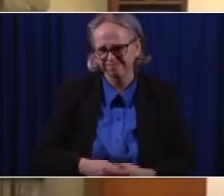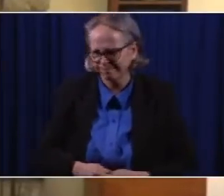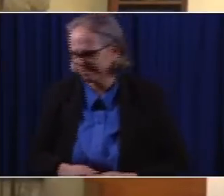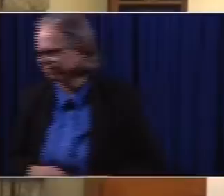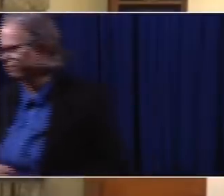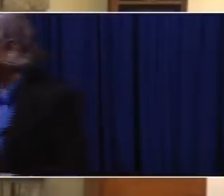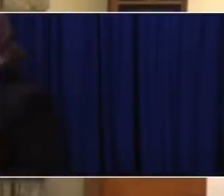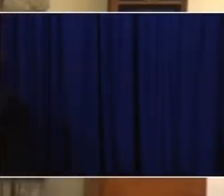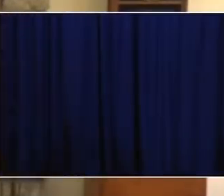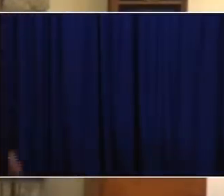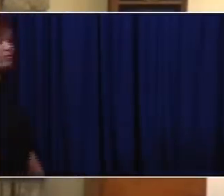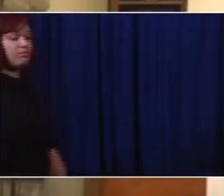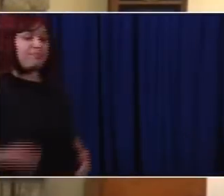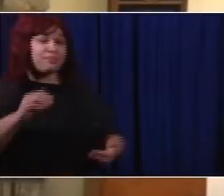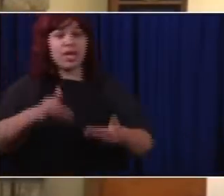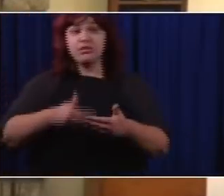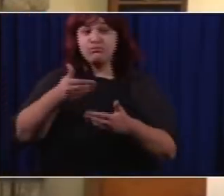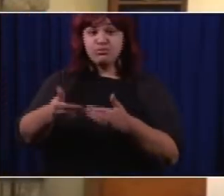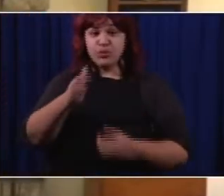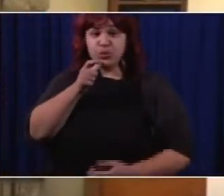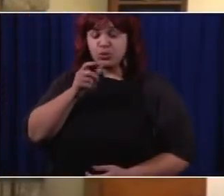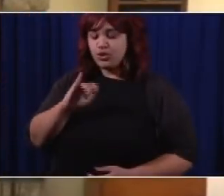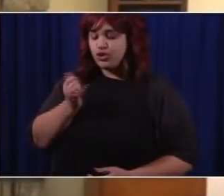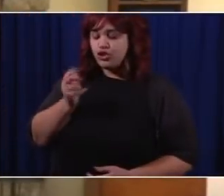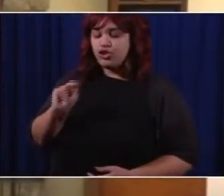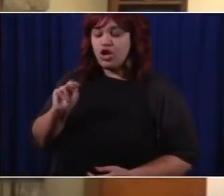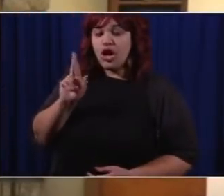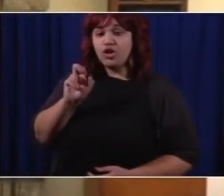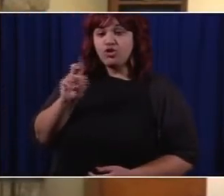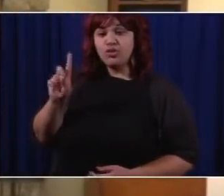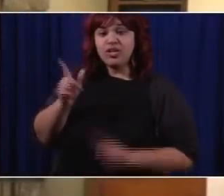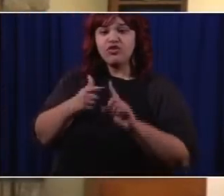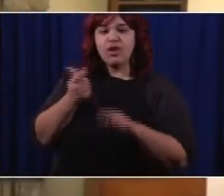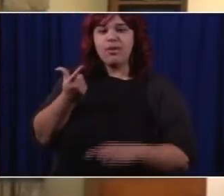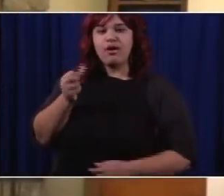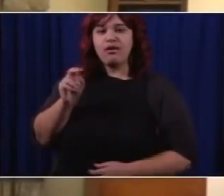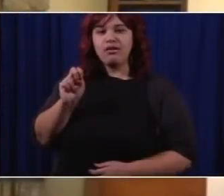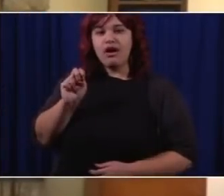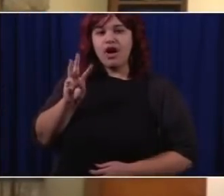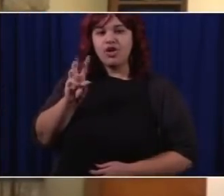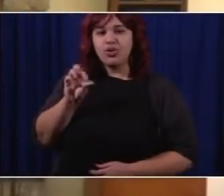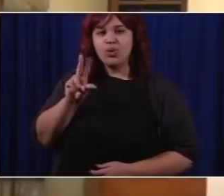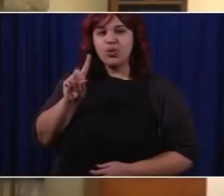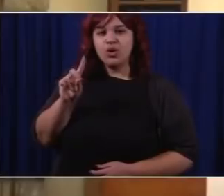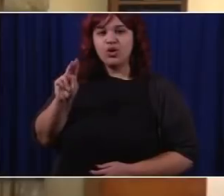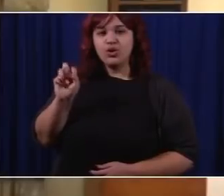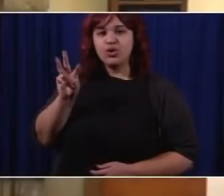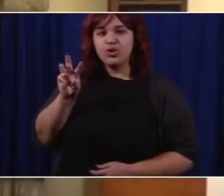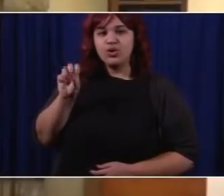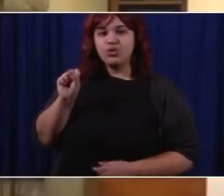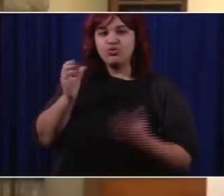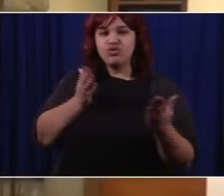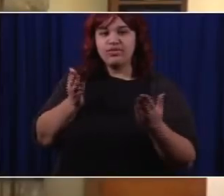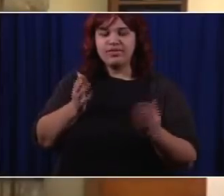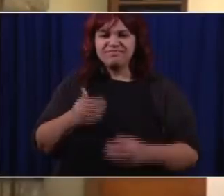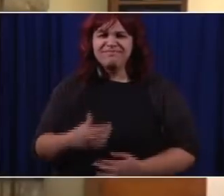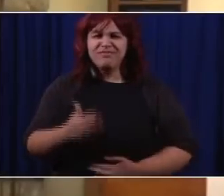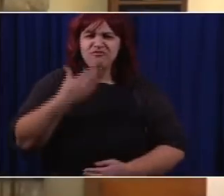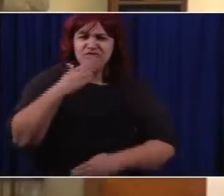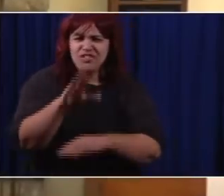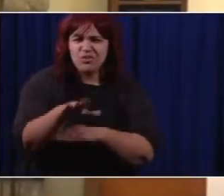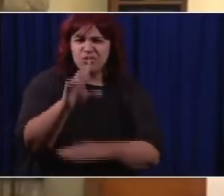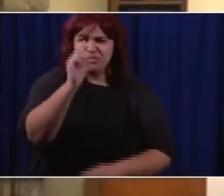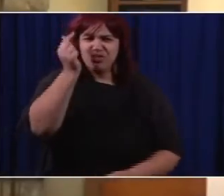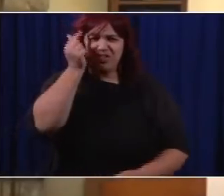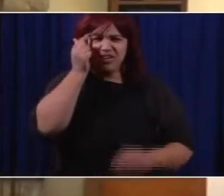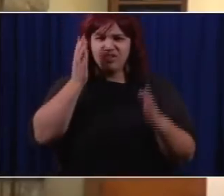Next question is from John Reed at Gongwer News Service. Good afternoon, Governor. Hey, John. With